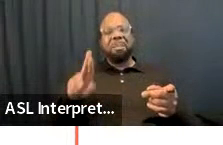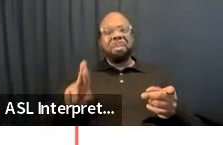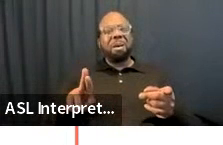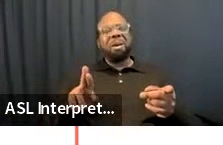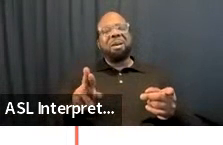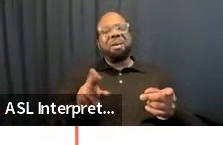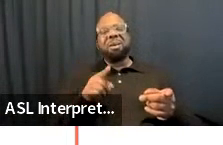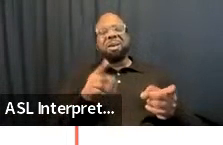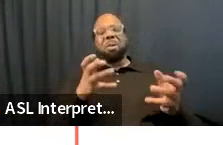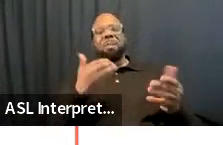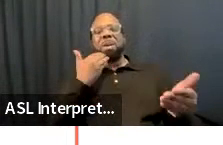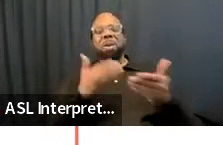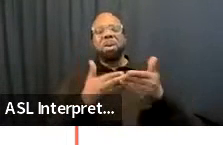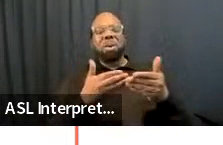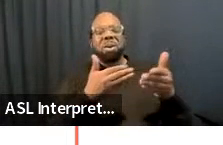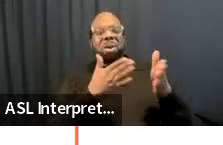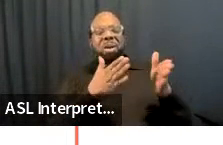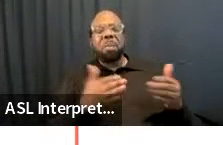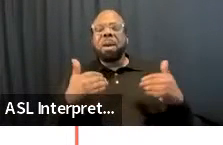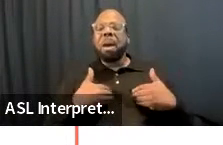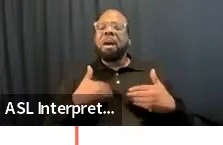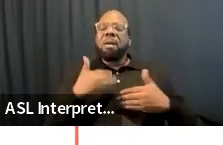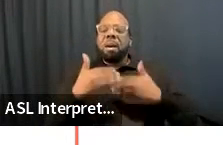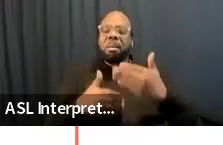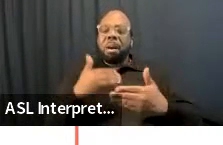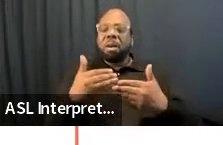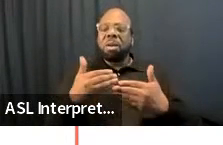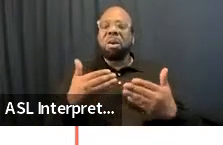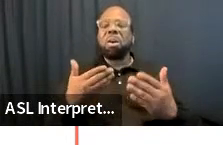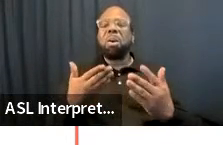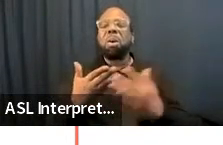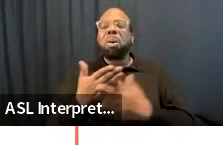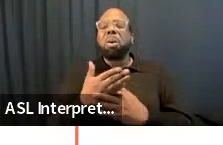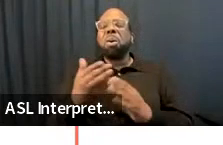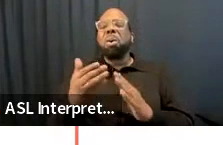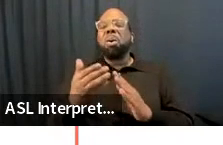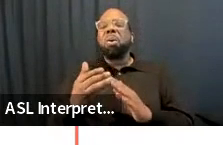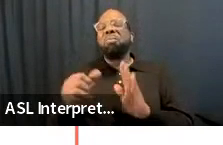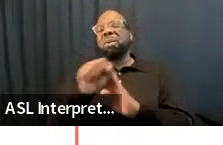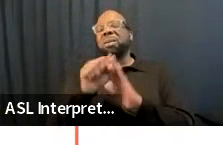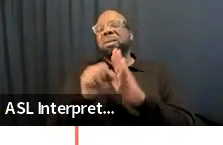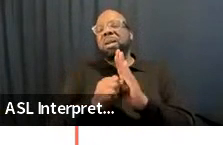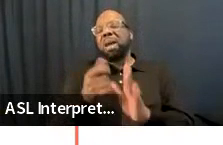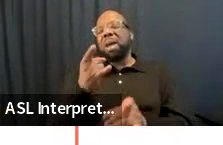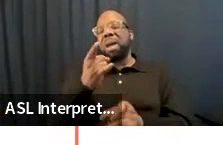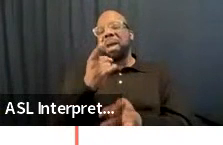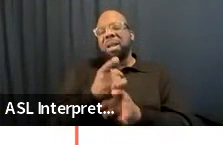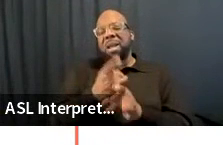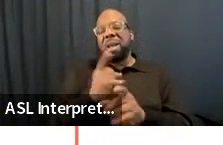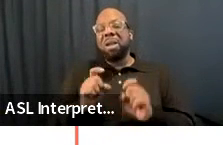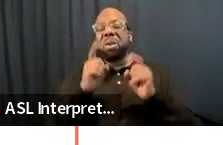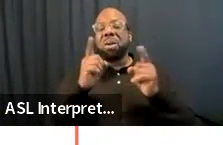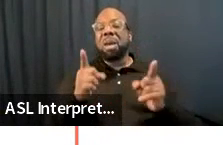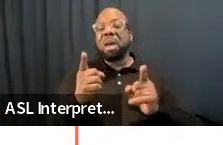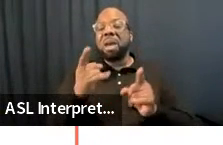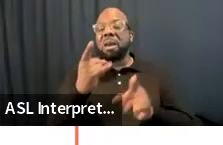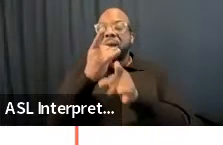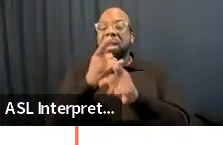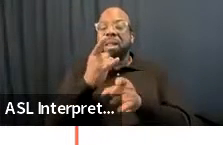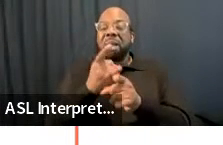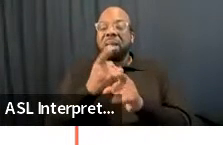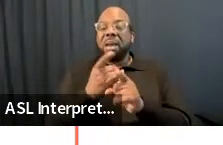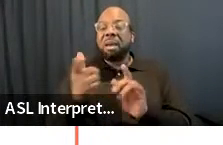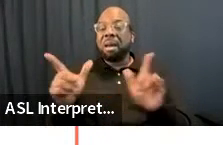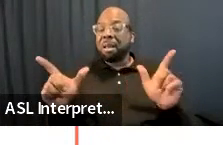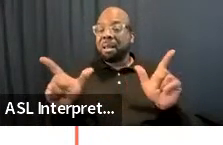neighbor, we do have processes in place through the state liquor authority, which is granted liquor licenses. And that's an